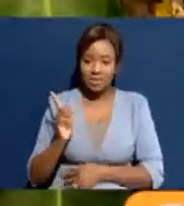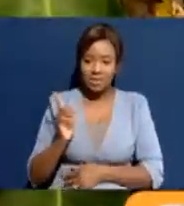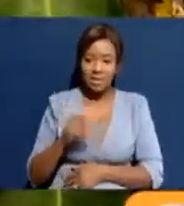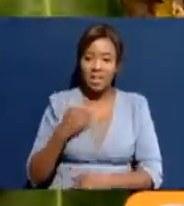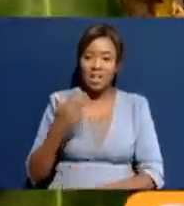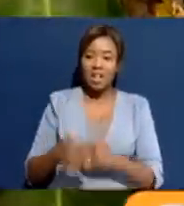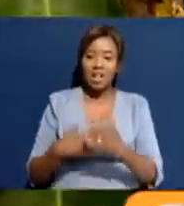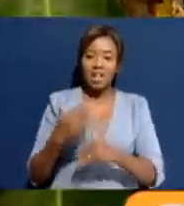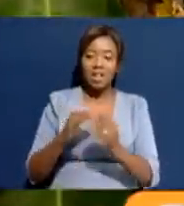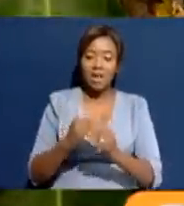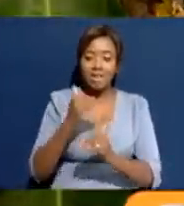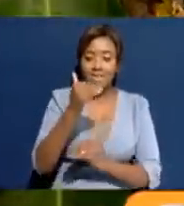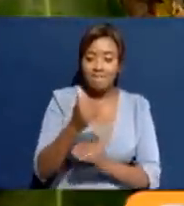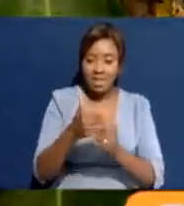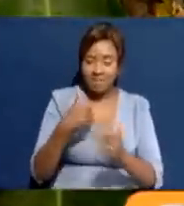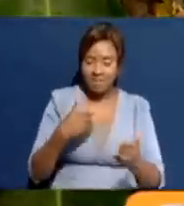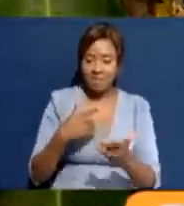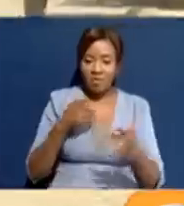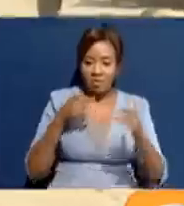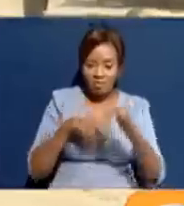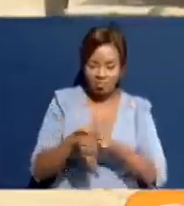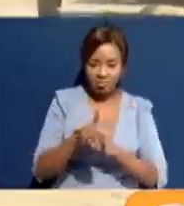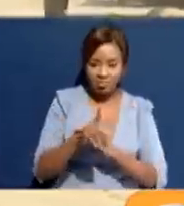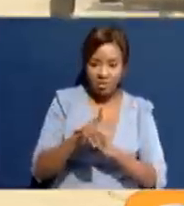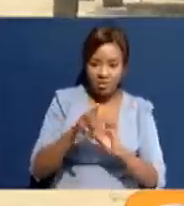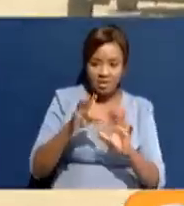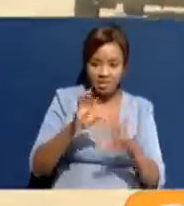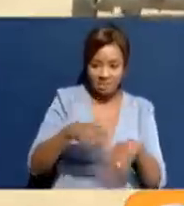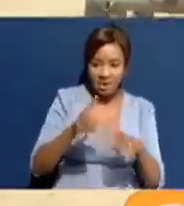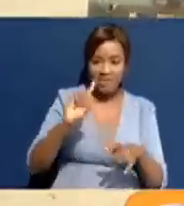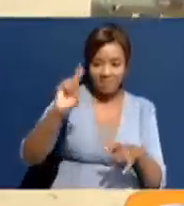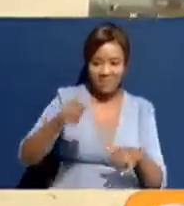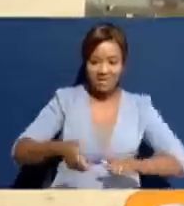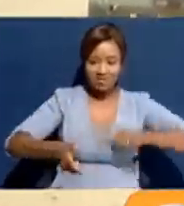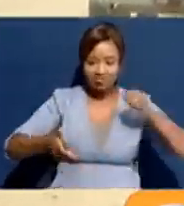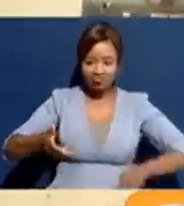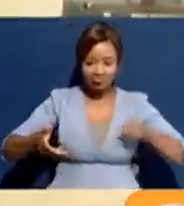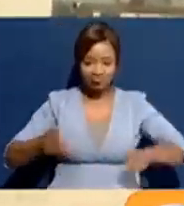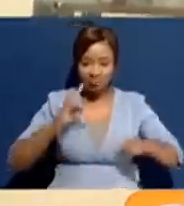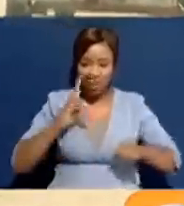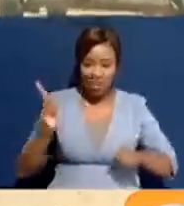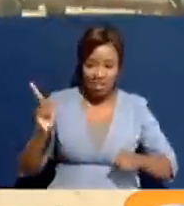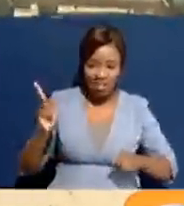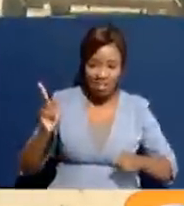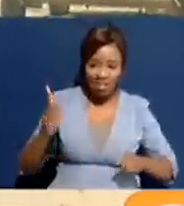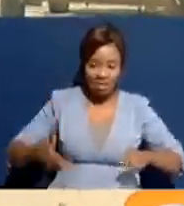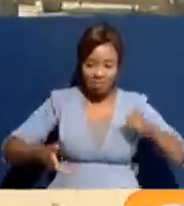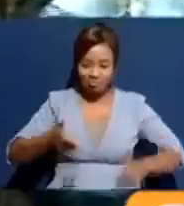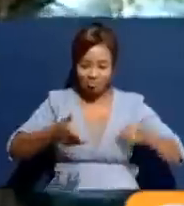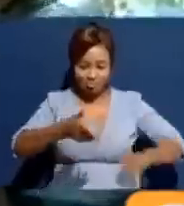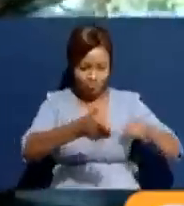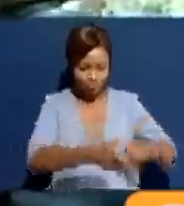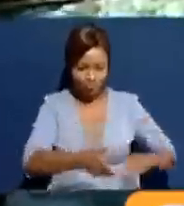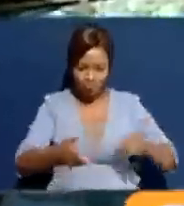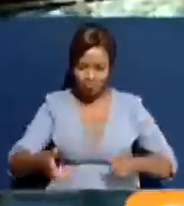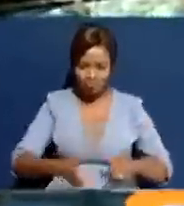Before accessing the farms, the vehicles are first sprayed with anti-insecticides. 3,400 tons of banana